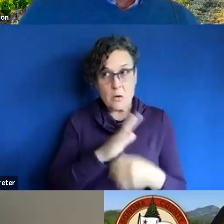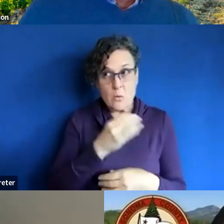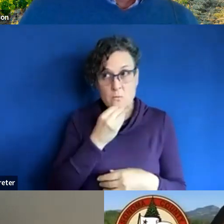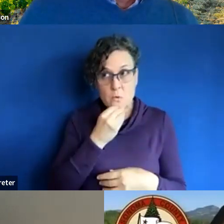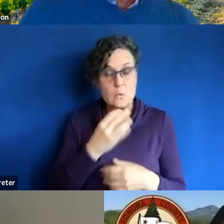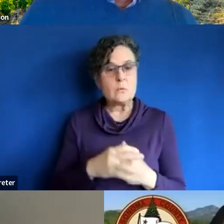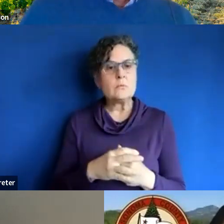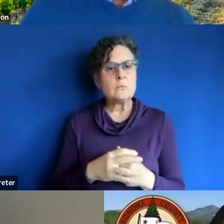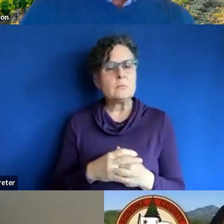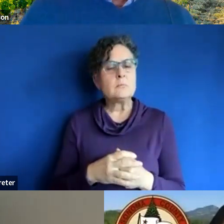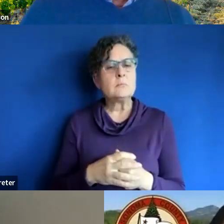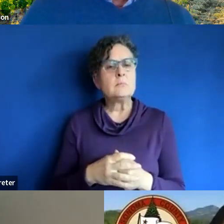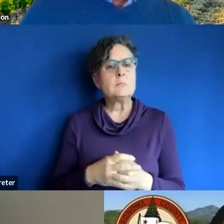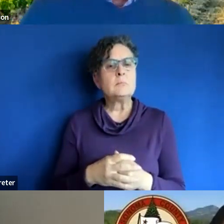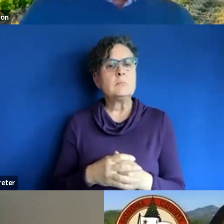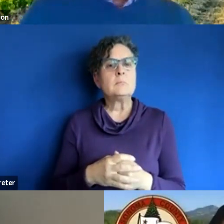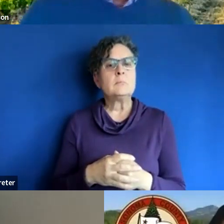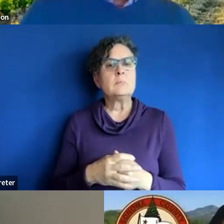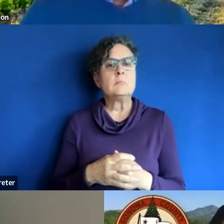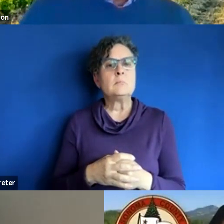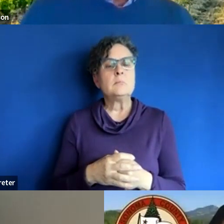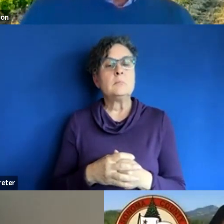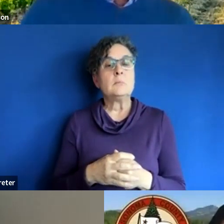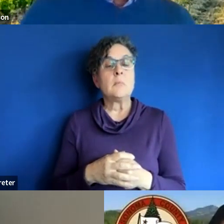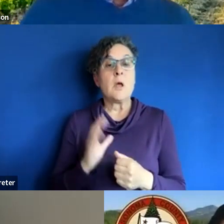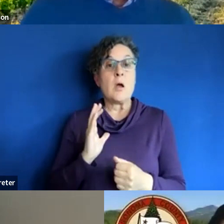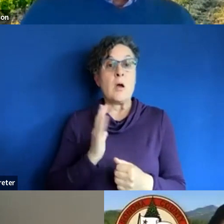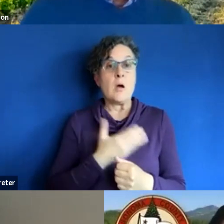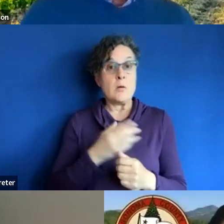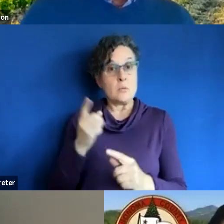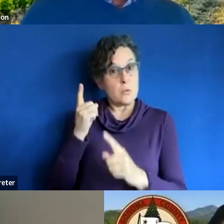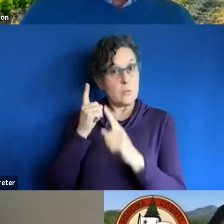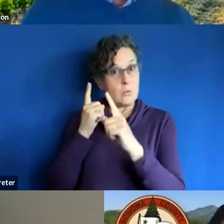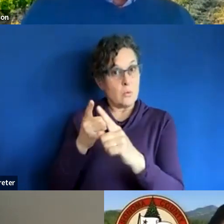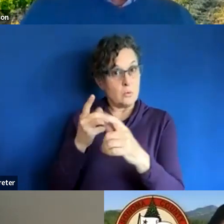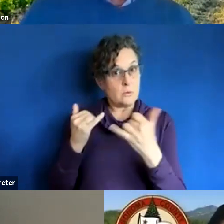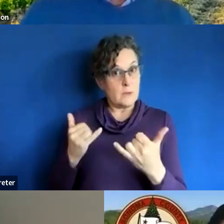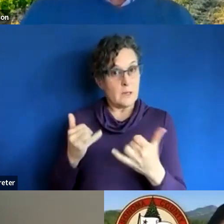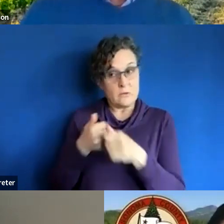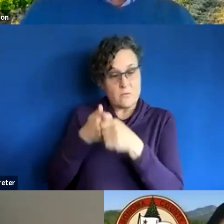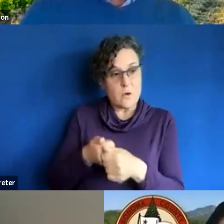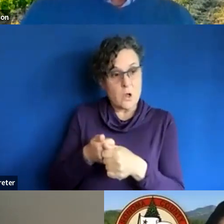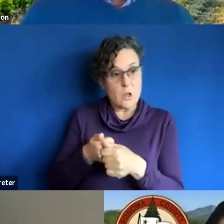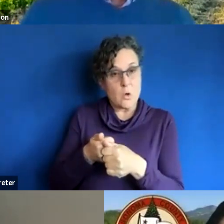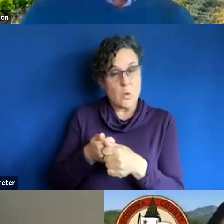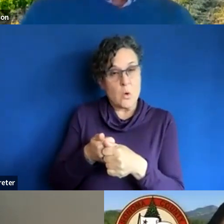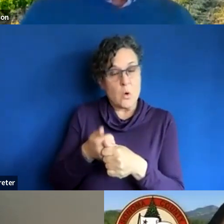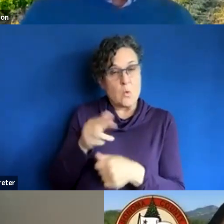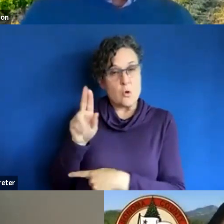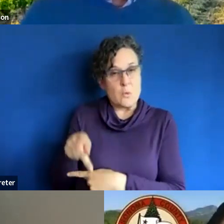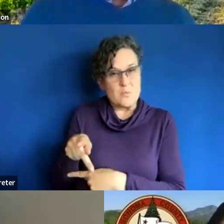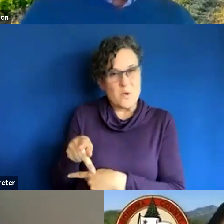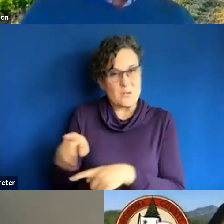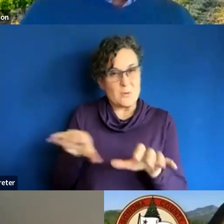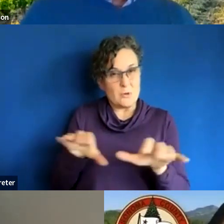work? Our intention today is to, again, follow the model that Rohnert Park has followed, I think with some success, and that